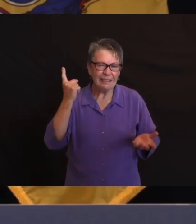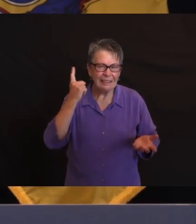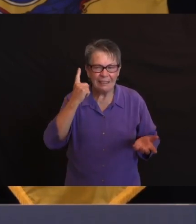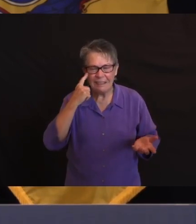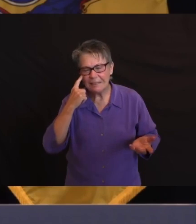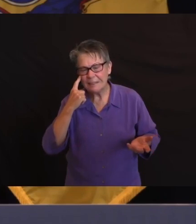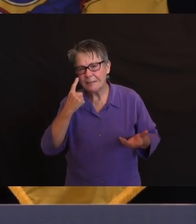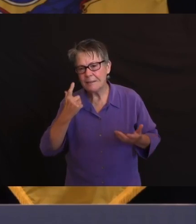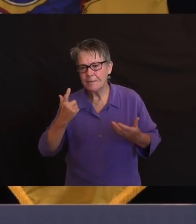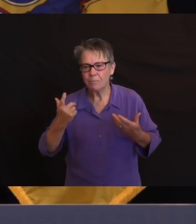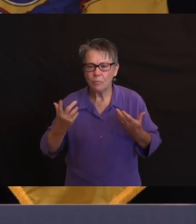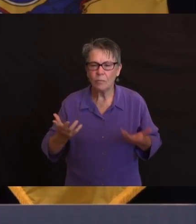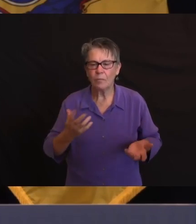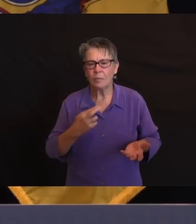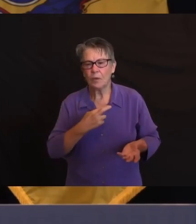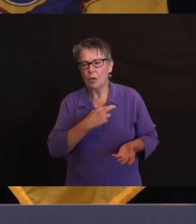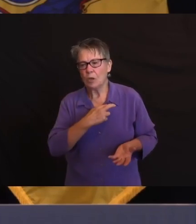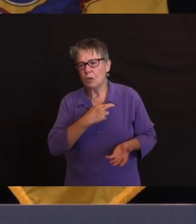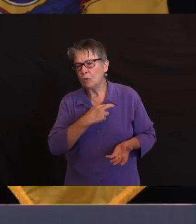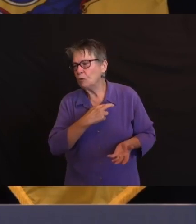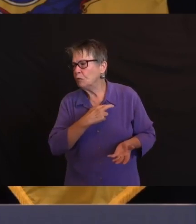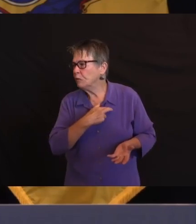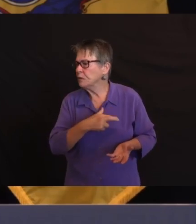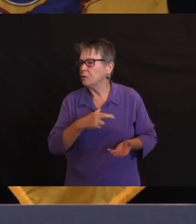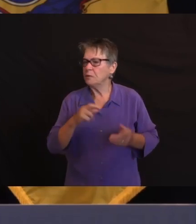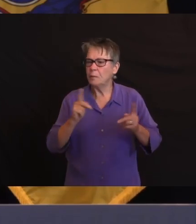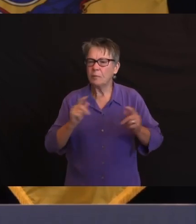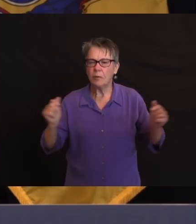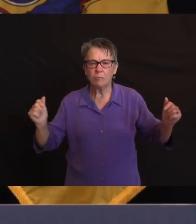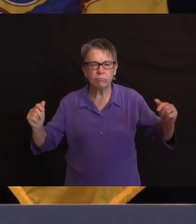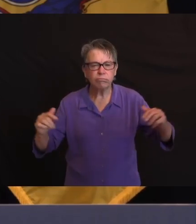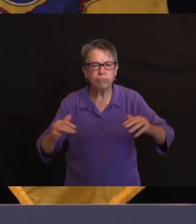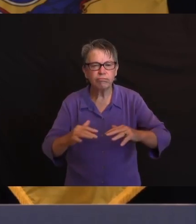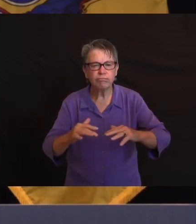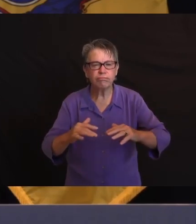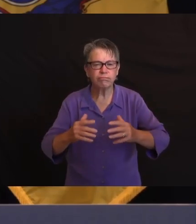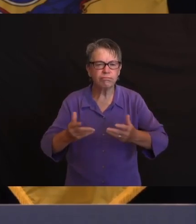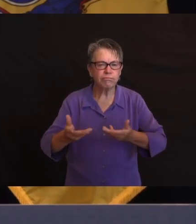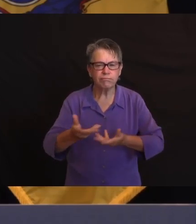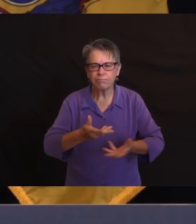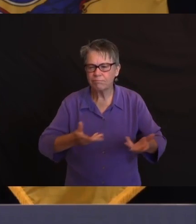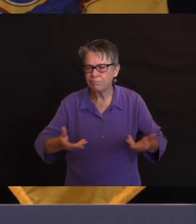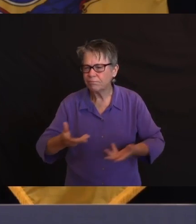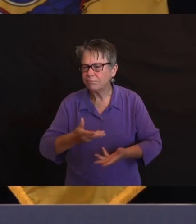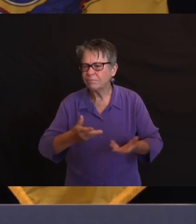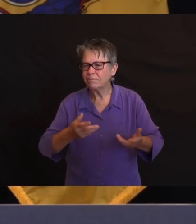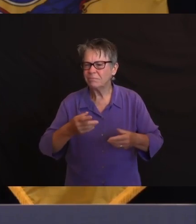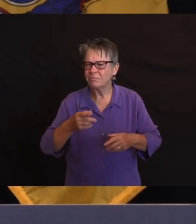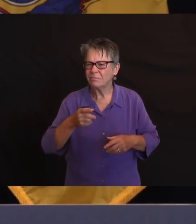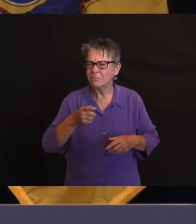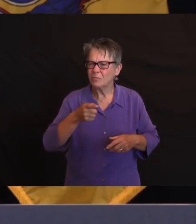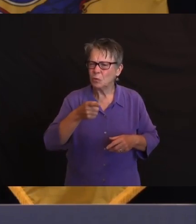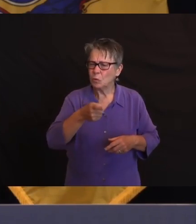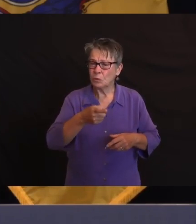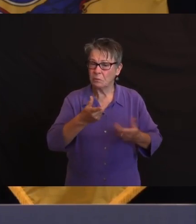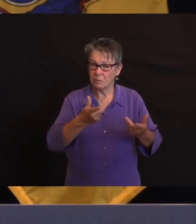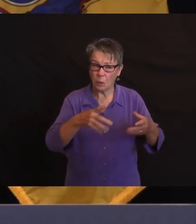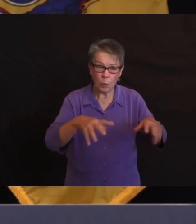in things like, you had an anecdotal story about a wedding. We know funeral service